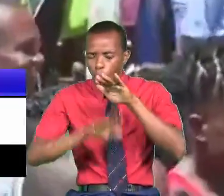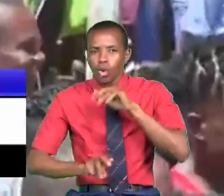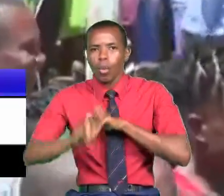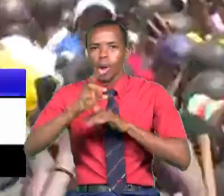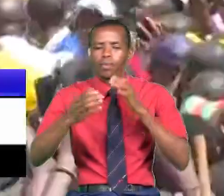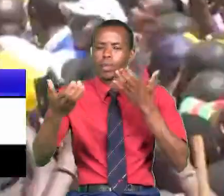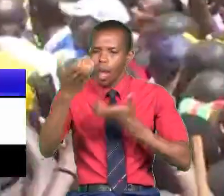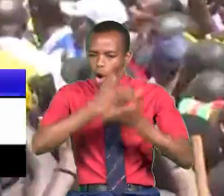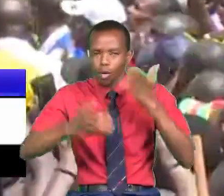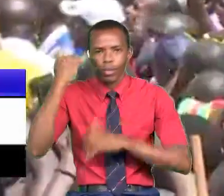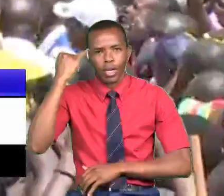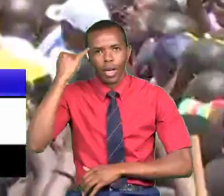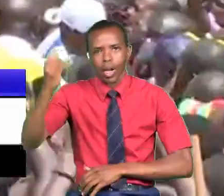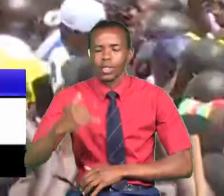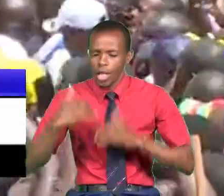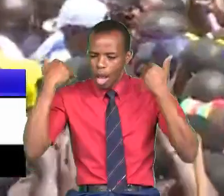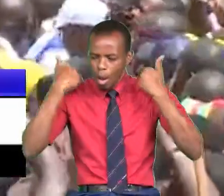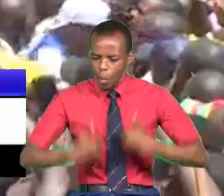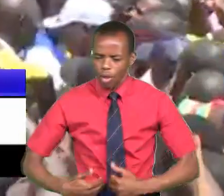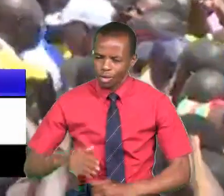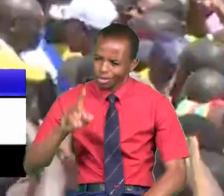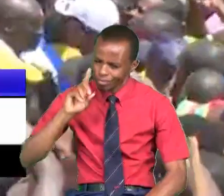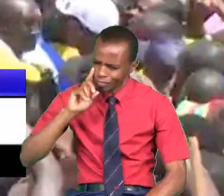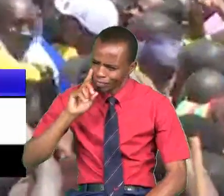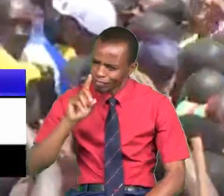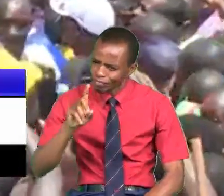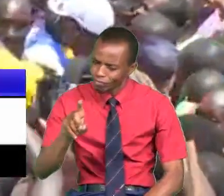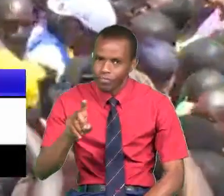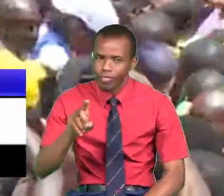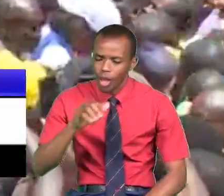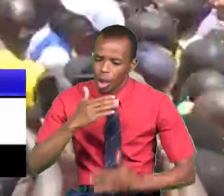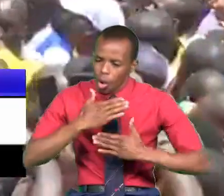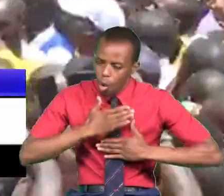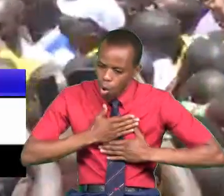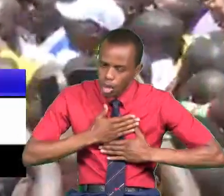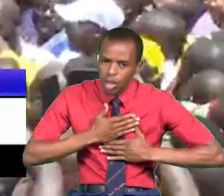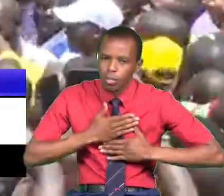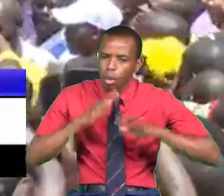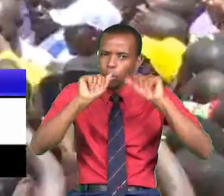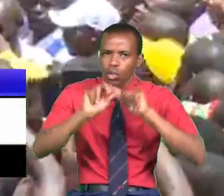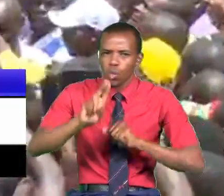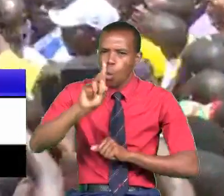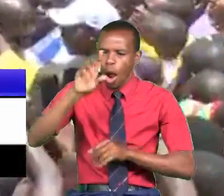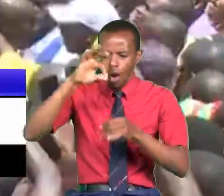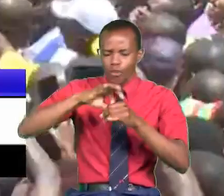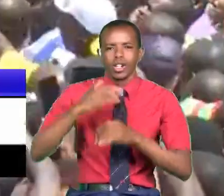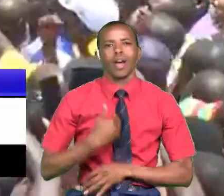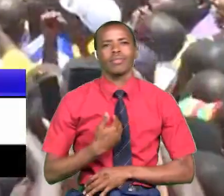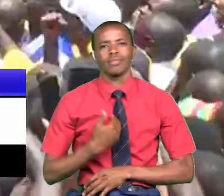economic model. Na mimi nikiangalia, mheshimiwa Uhuru Kenyatta ako na kura moja, si